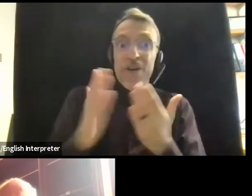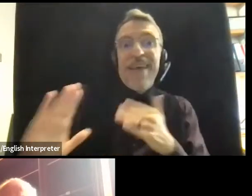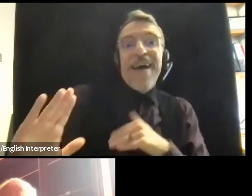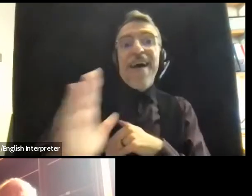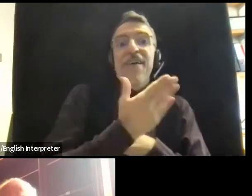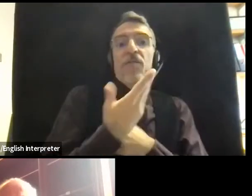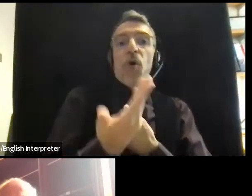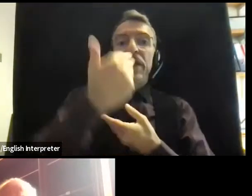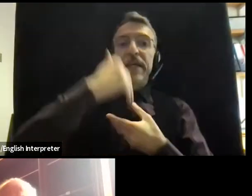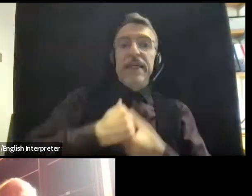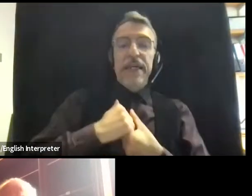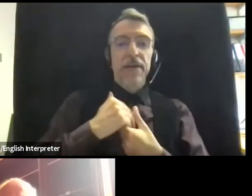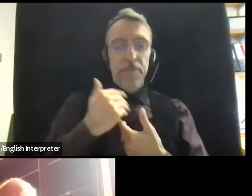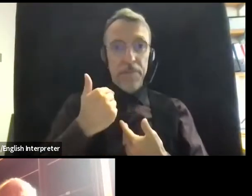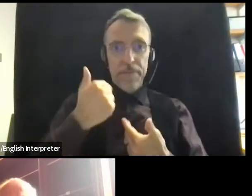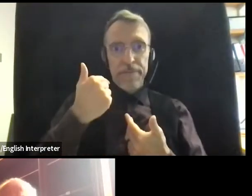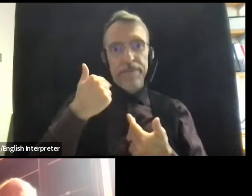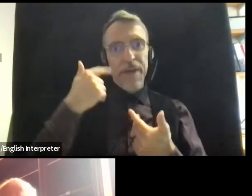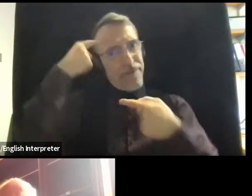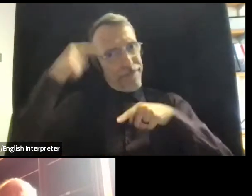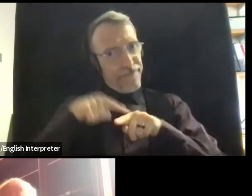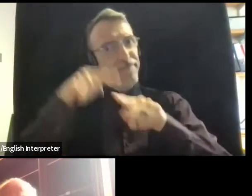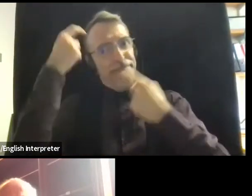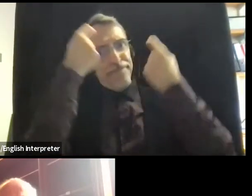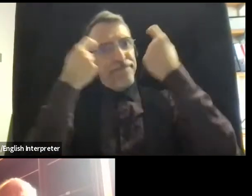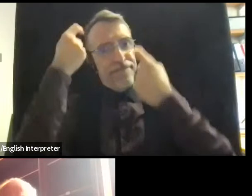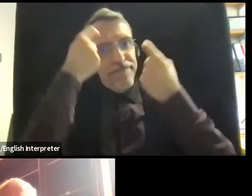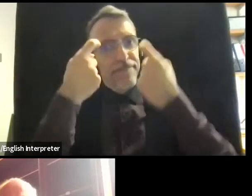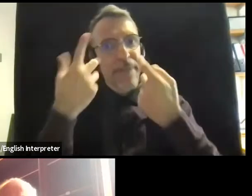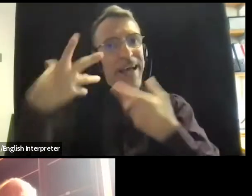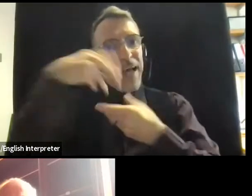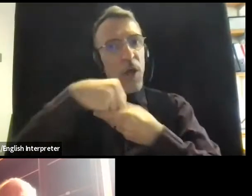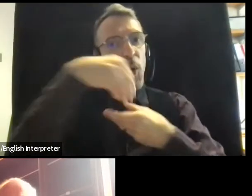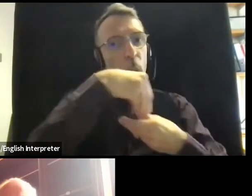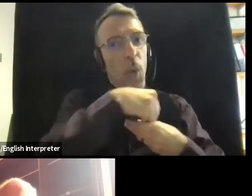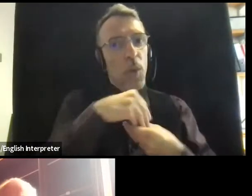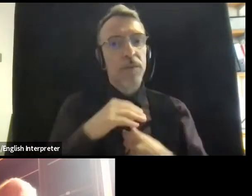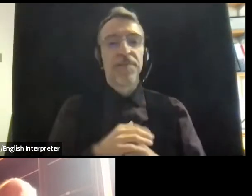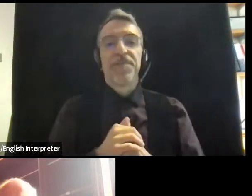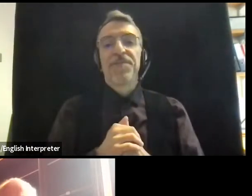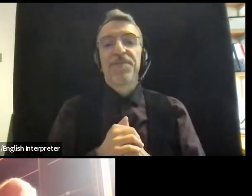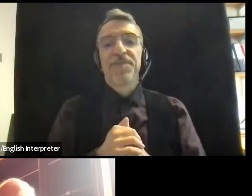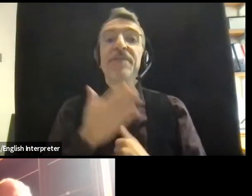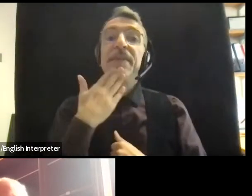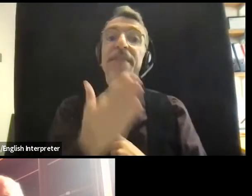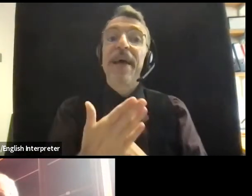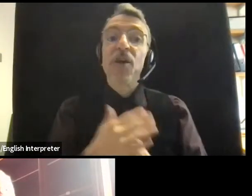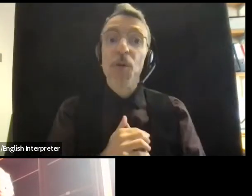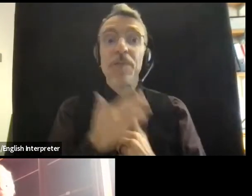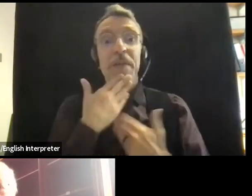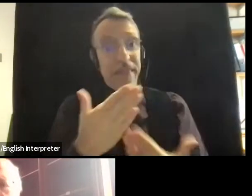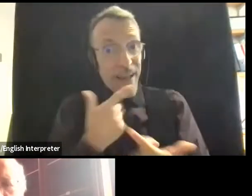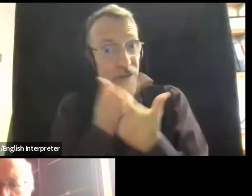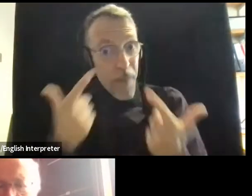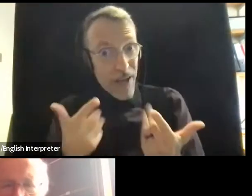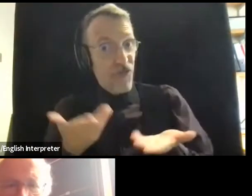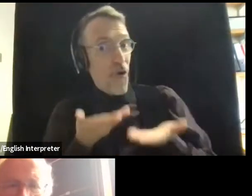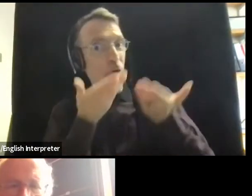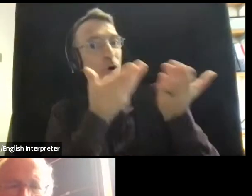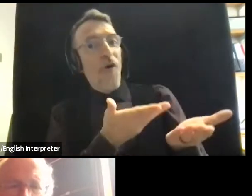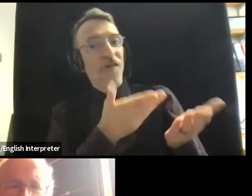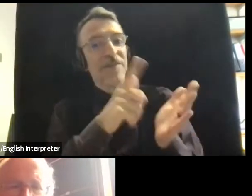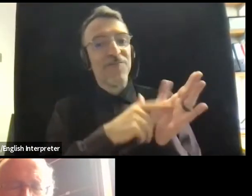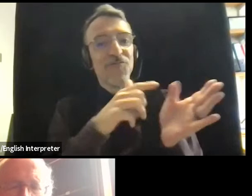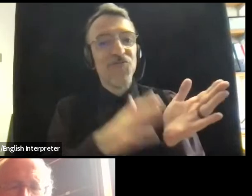of our thinking when we think about inclusion. Thank you very, very much. And over now to Jim.